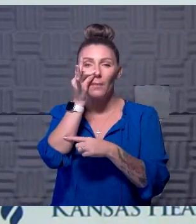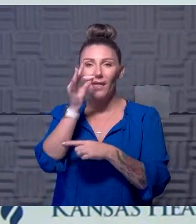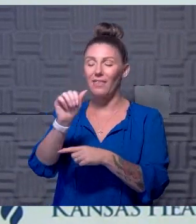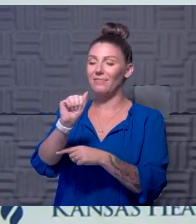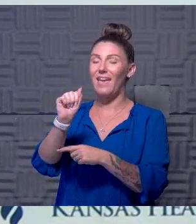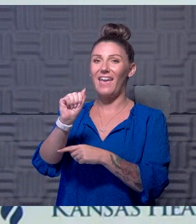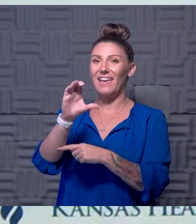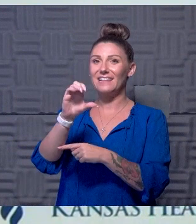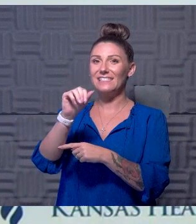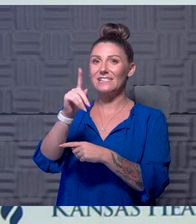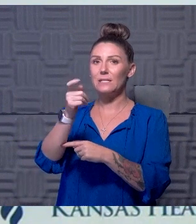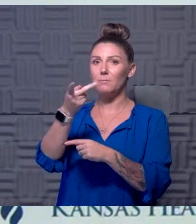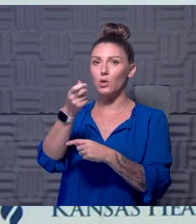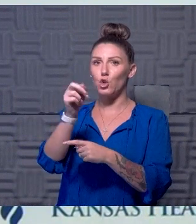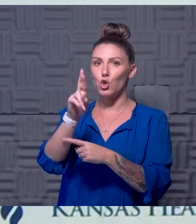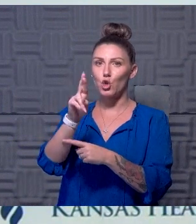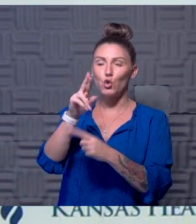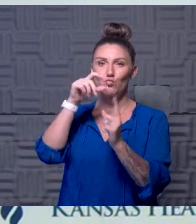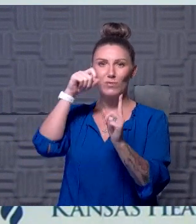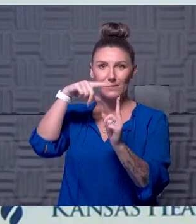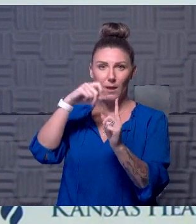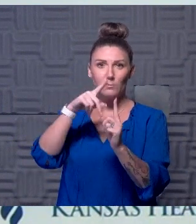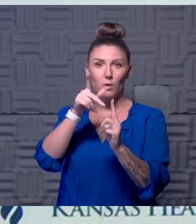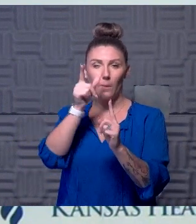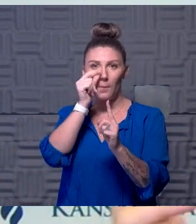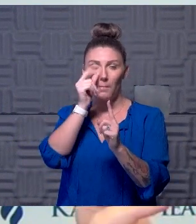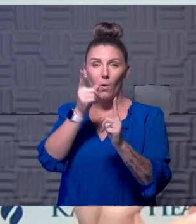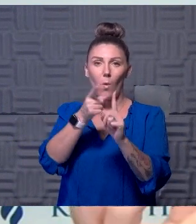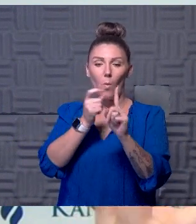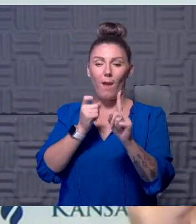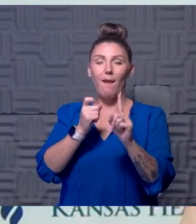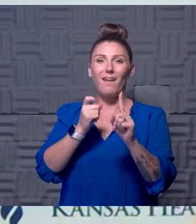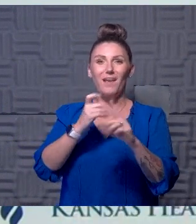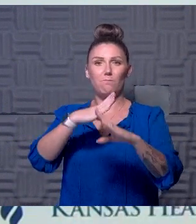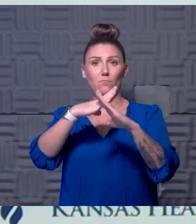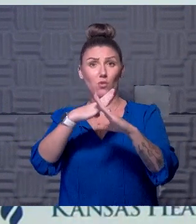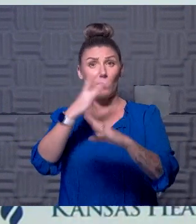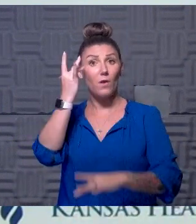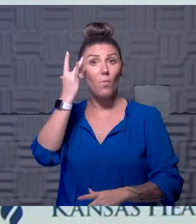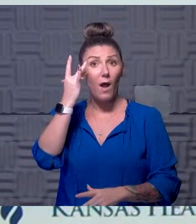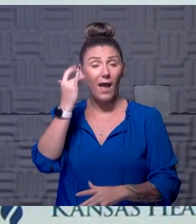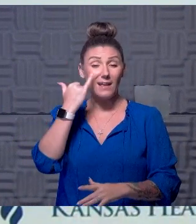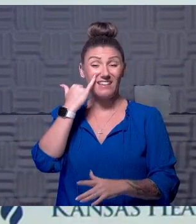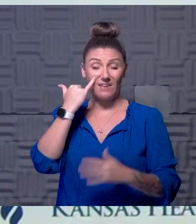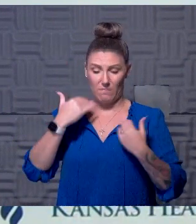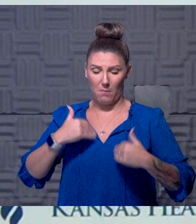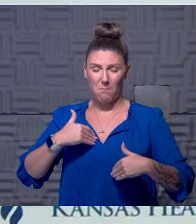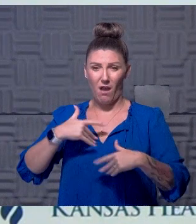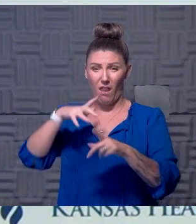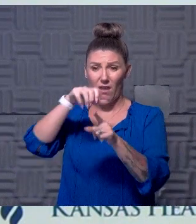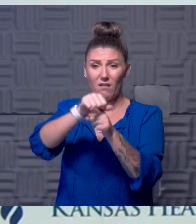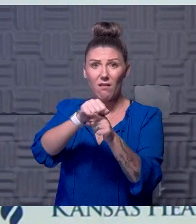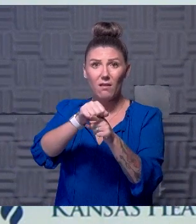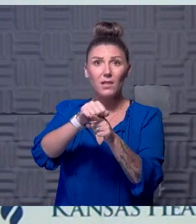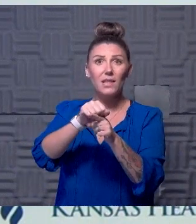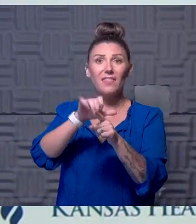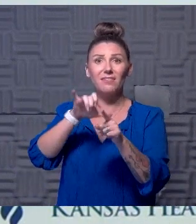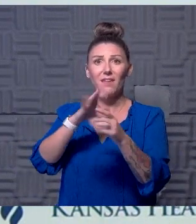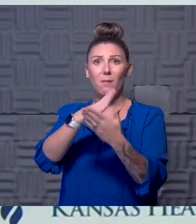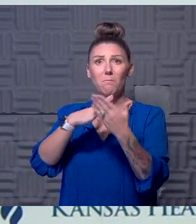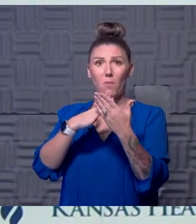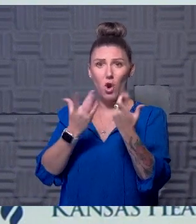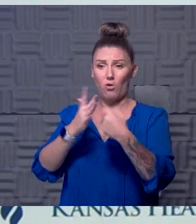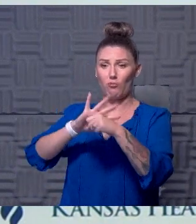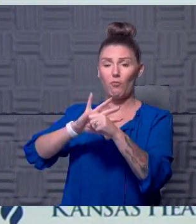receptor. That's the component we want to create immunity against, because if your body attacks that piece of the